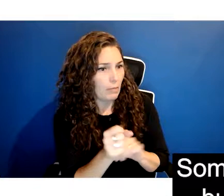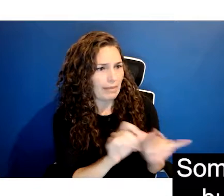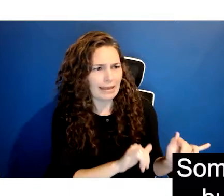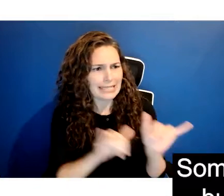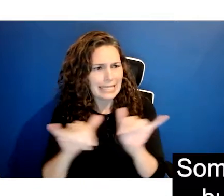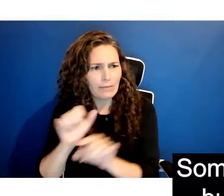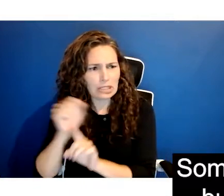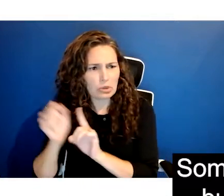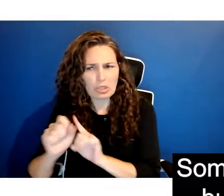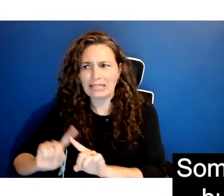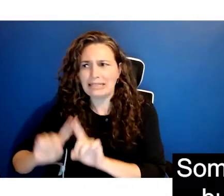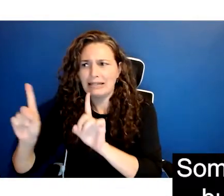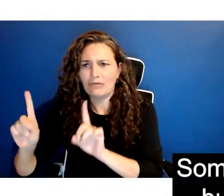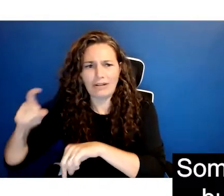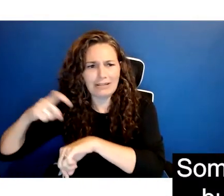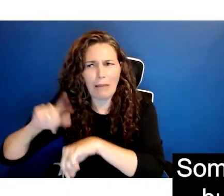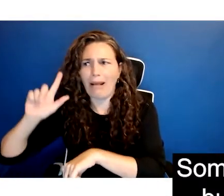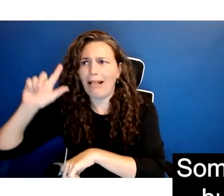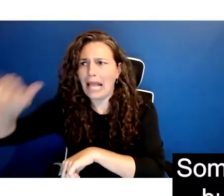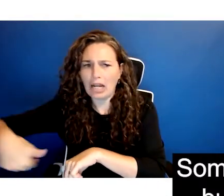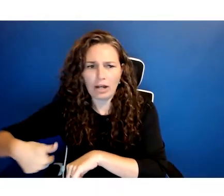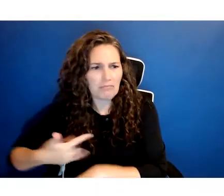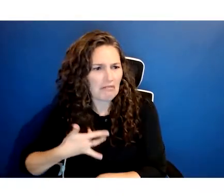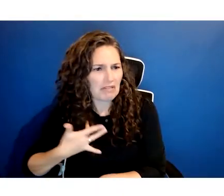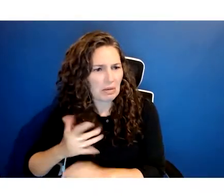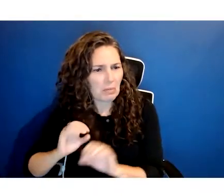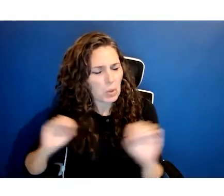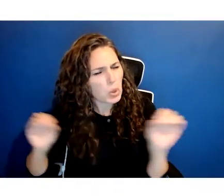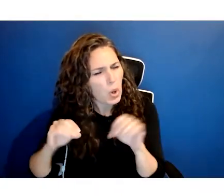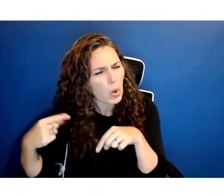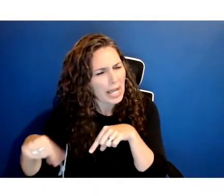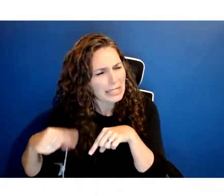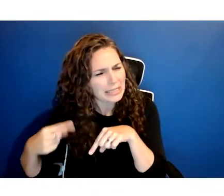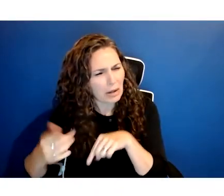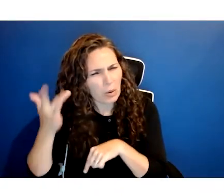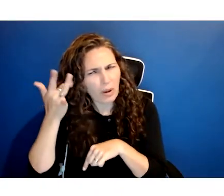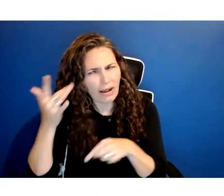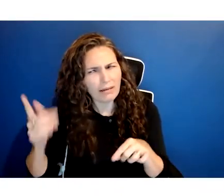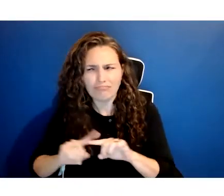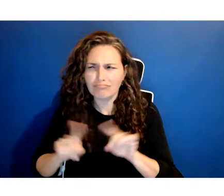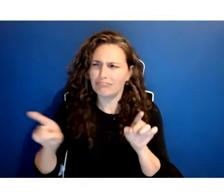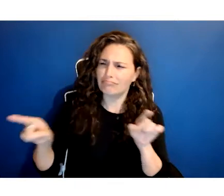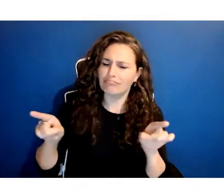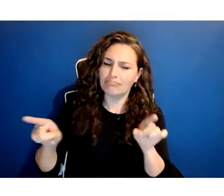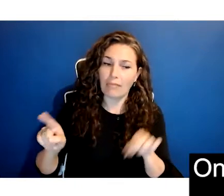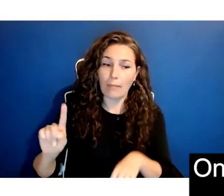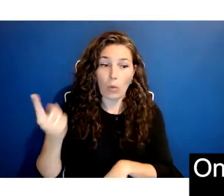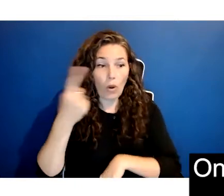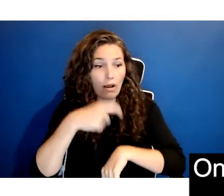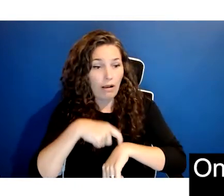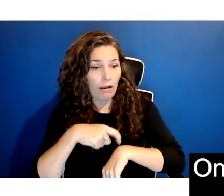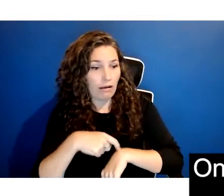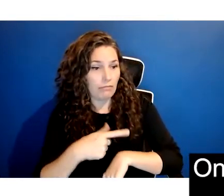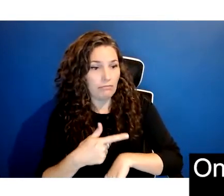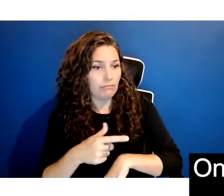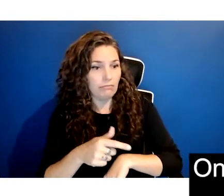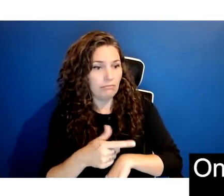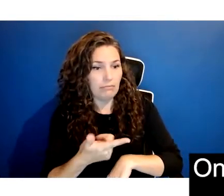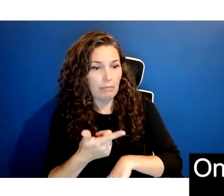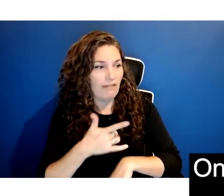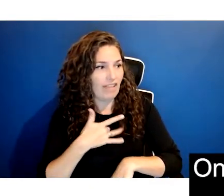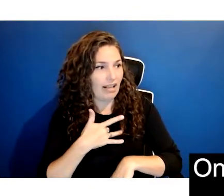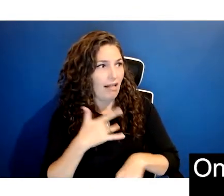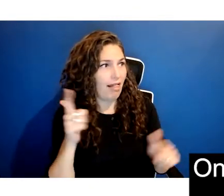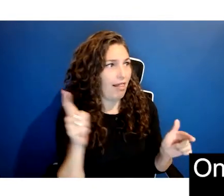but in the same situation at a different time, you might not feel anxiety. One time you may feel